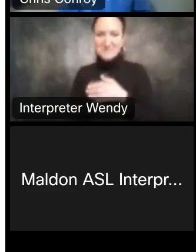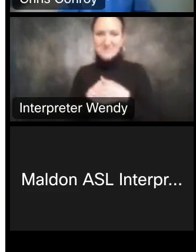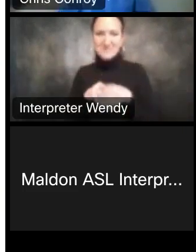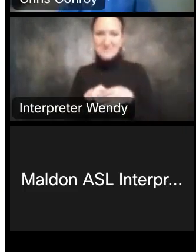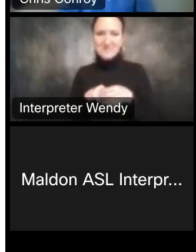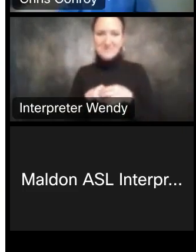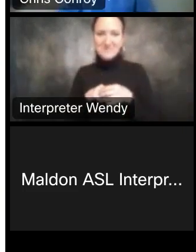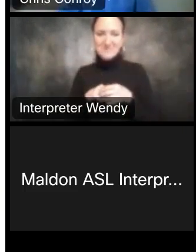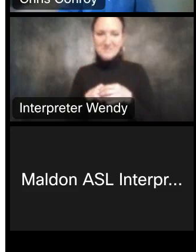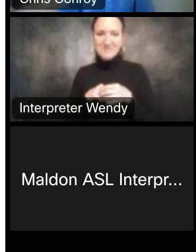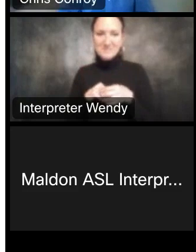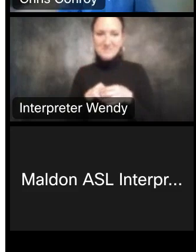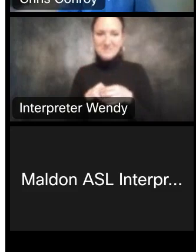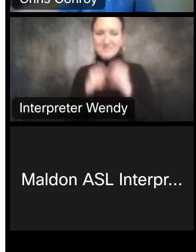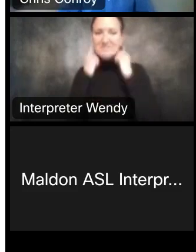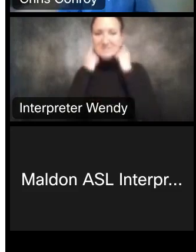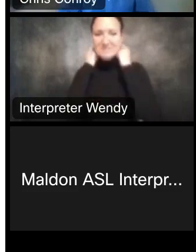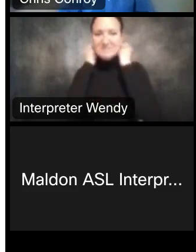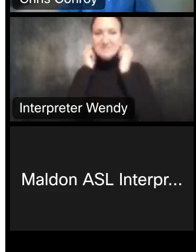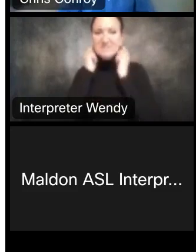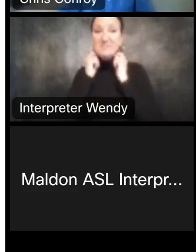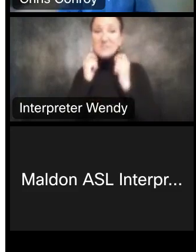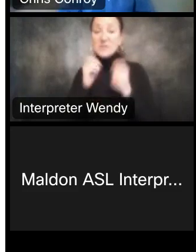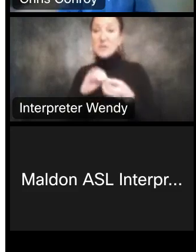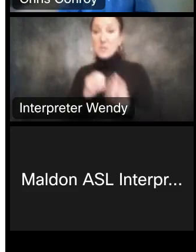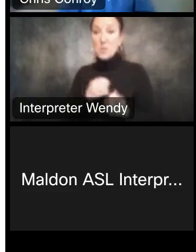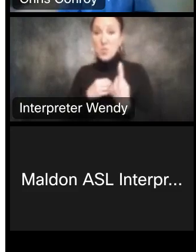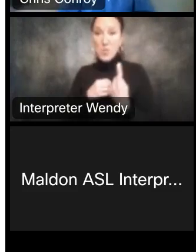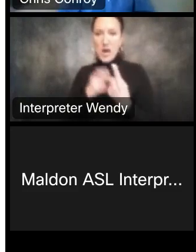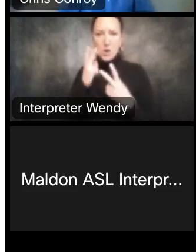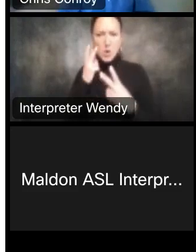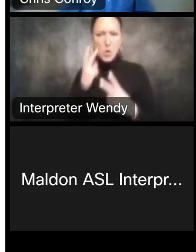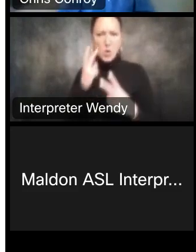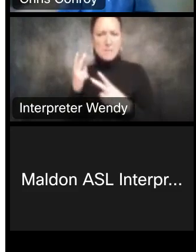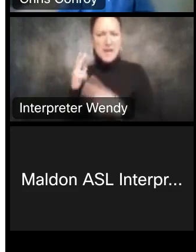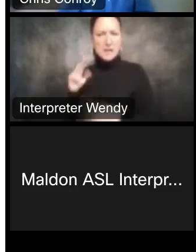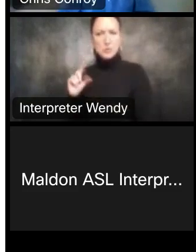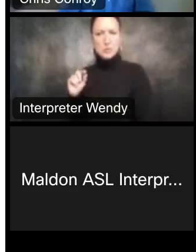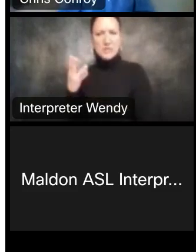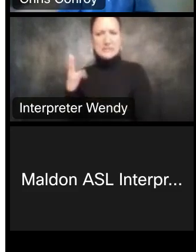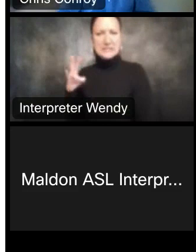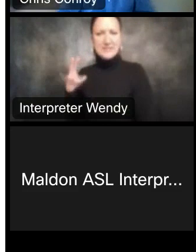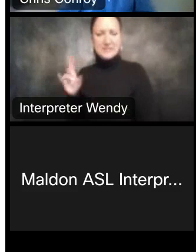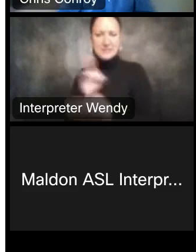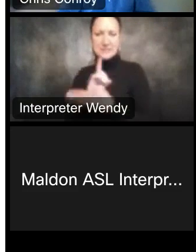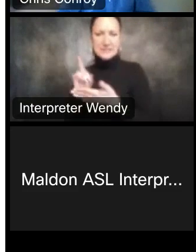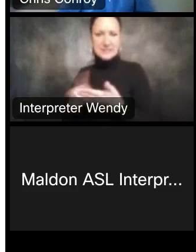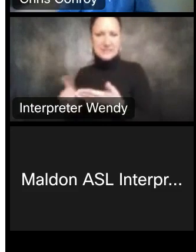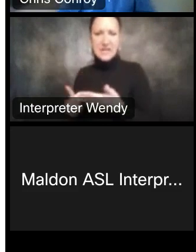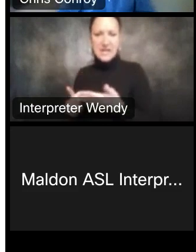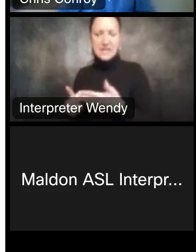So I will go through the alternative one, which is again revisiting the 2017 design, as Jamie alluded